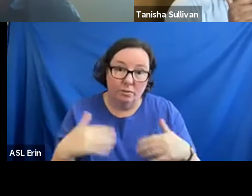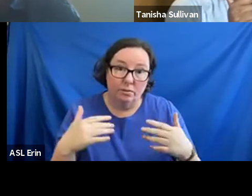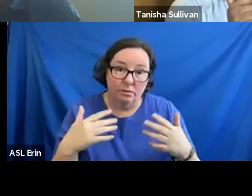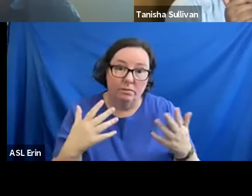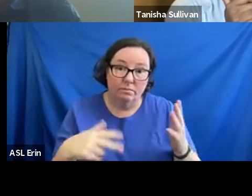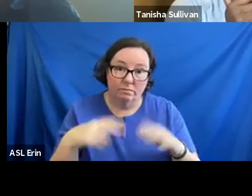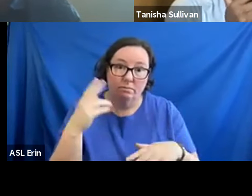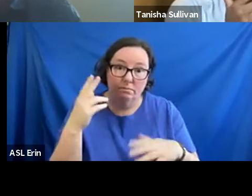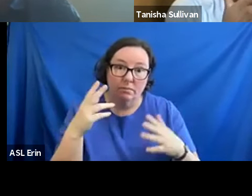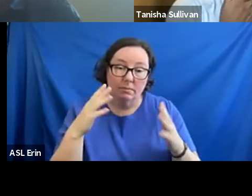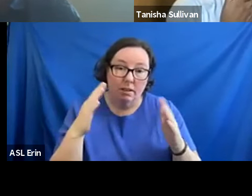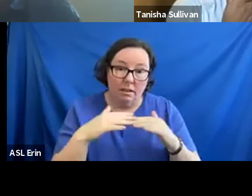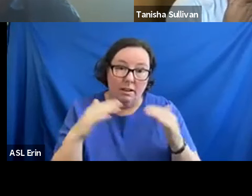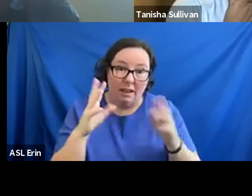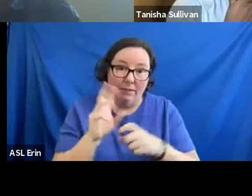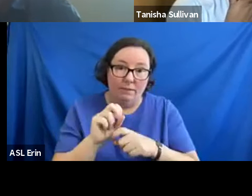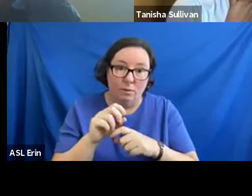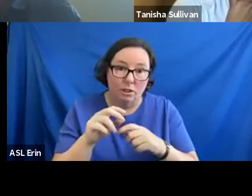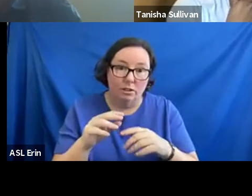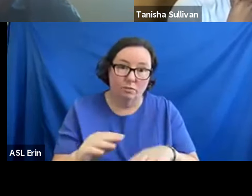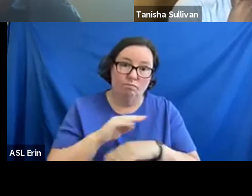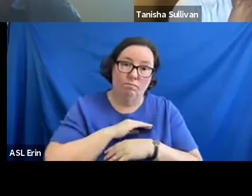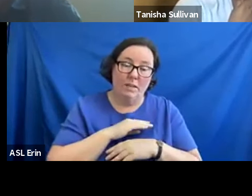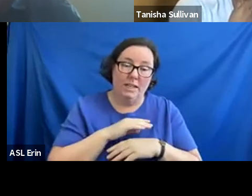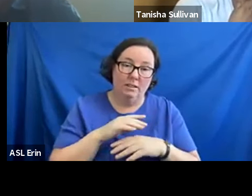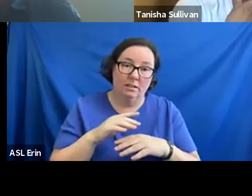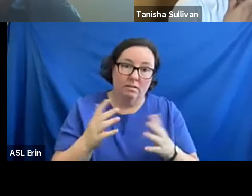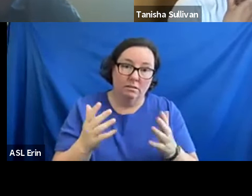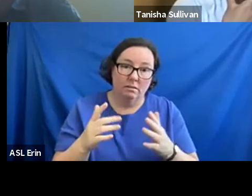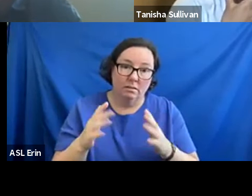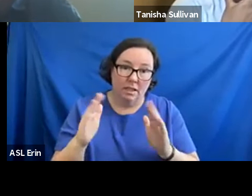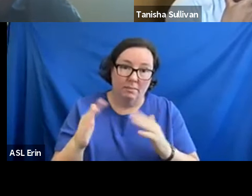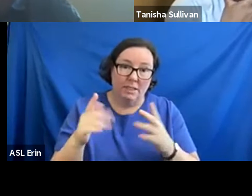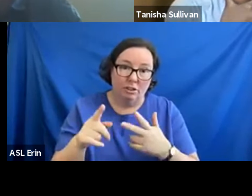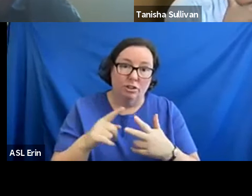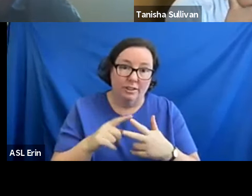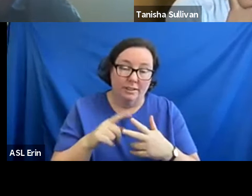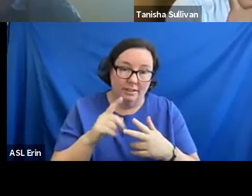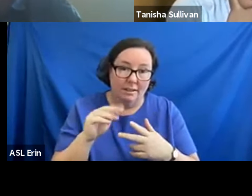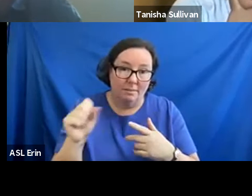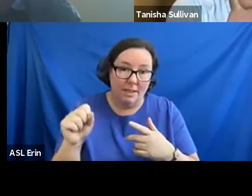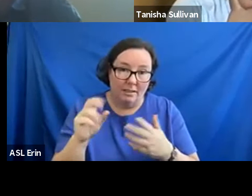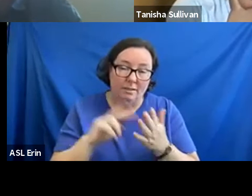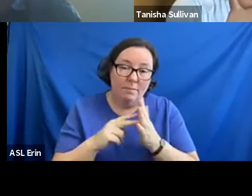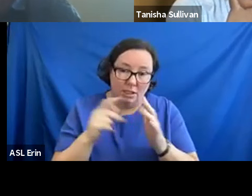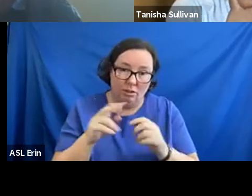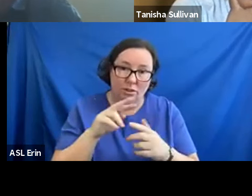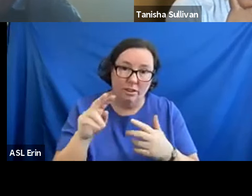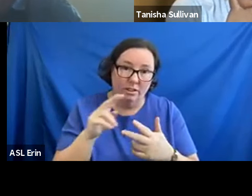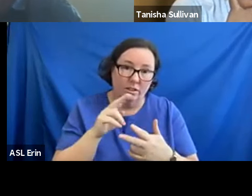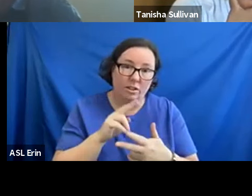that we expect at grades. So you could consider your MCAS